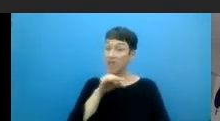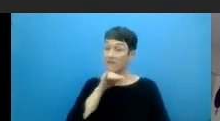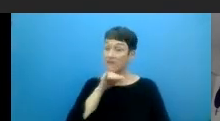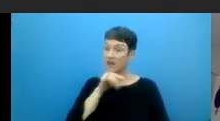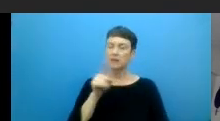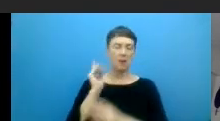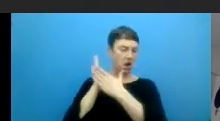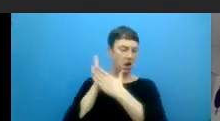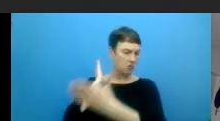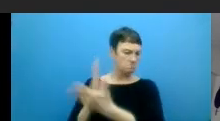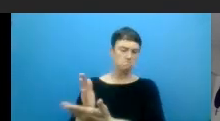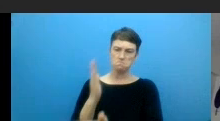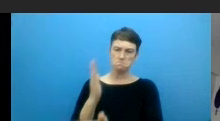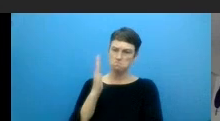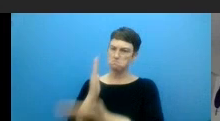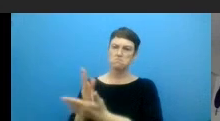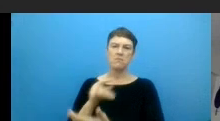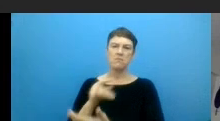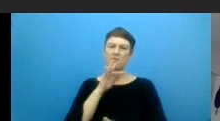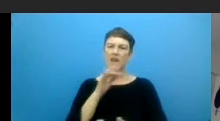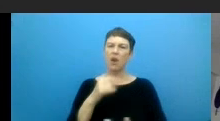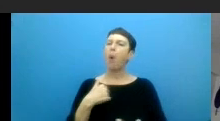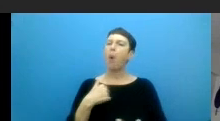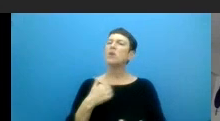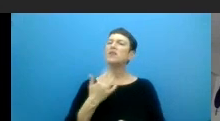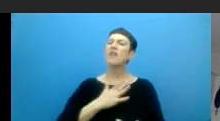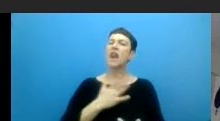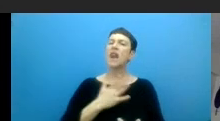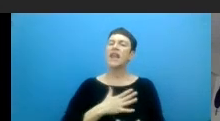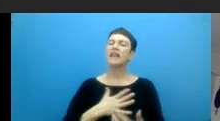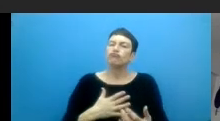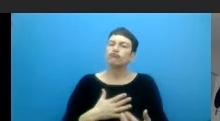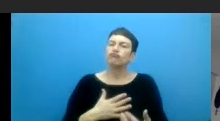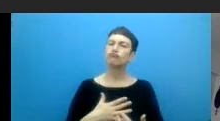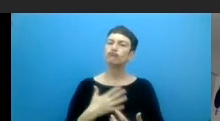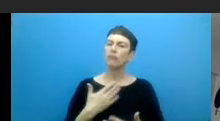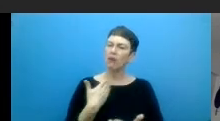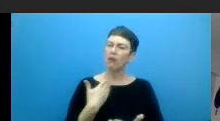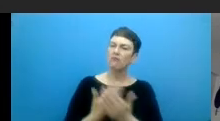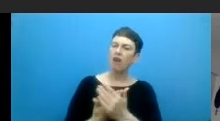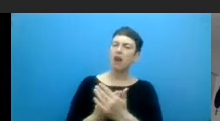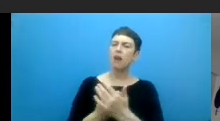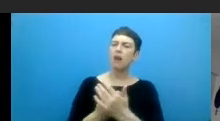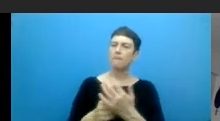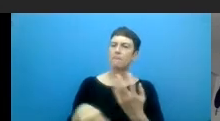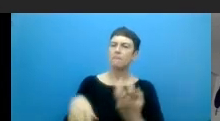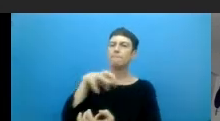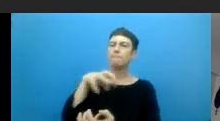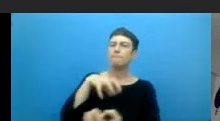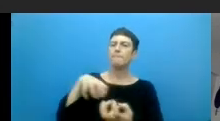we don't want to tolerate the mixing, especially in assessments.